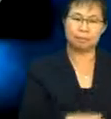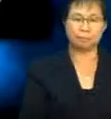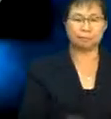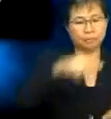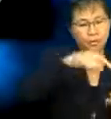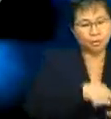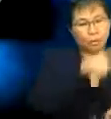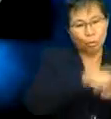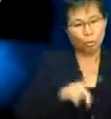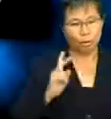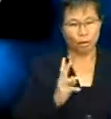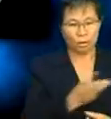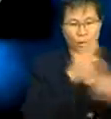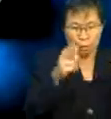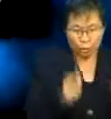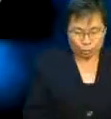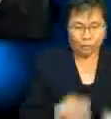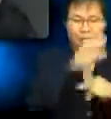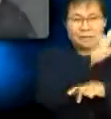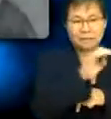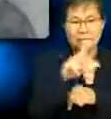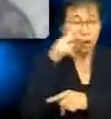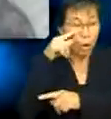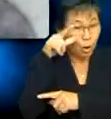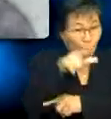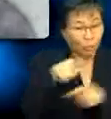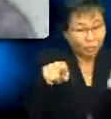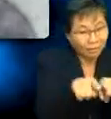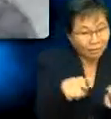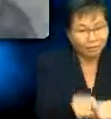This is what a human cell looks like.